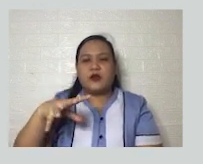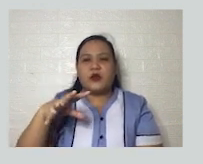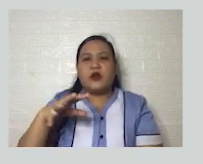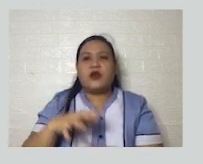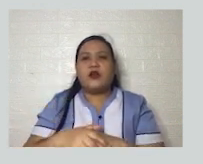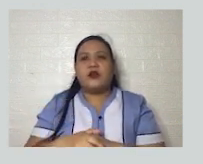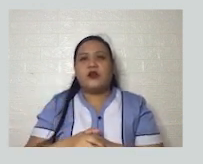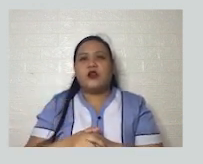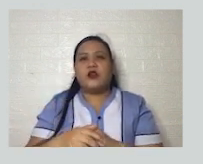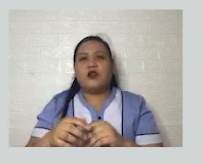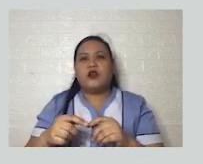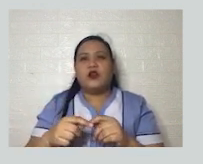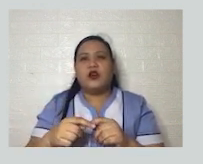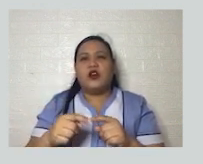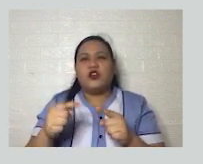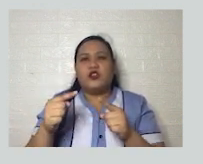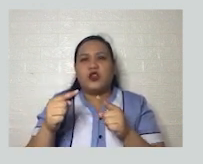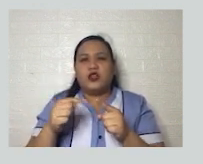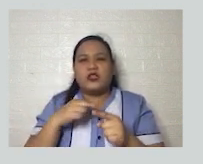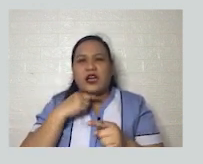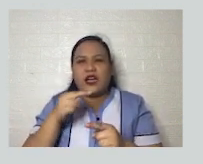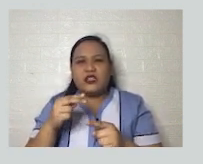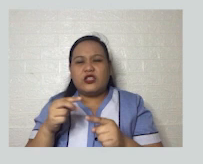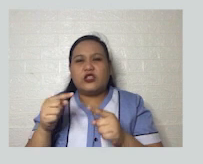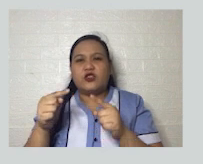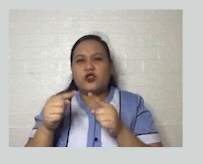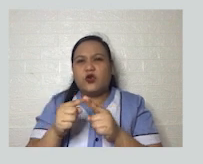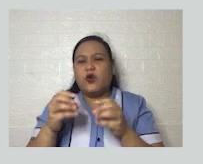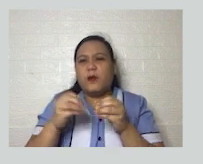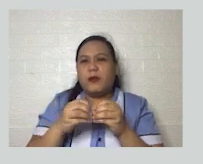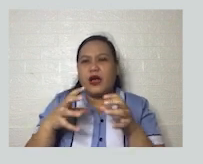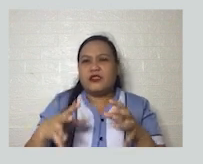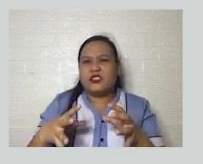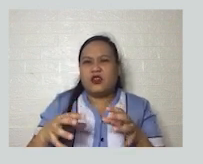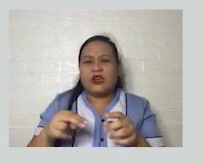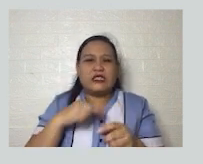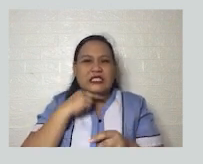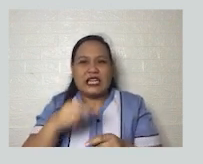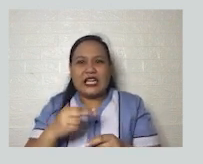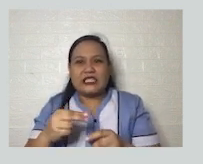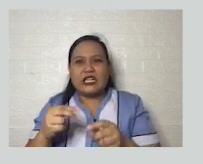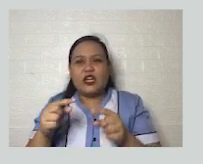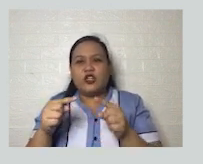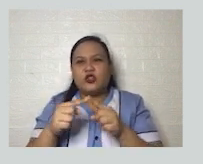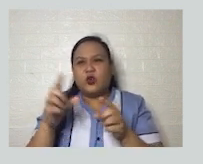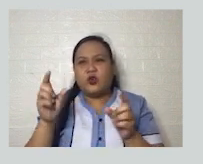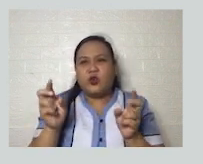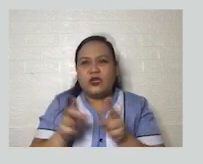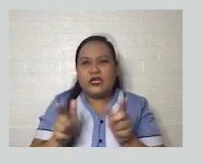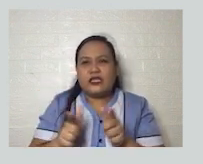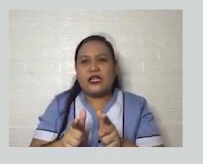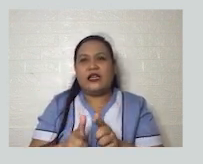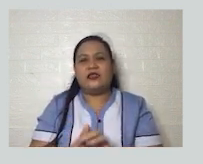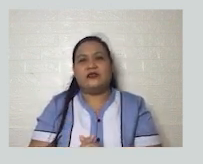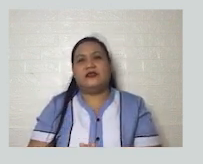sprinkler with fine holes. Too much or too little of water may prevent germination.